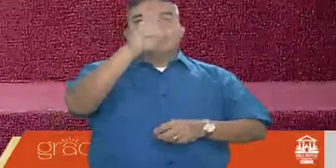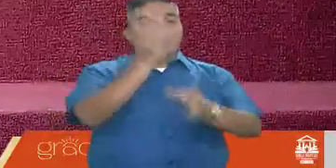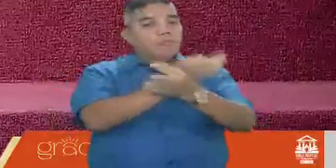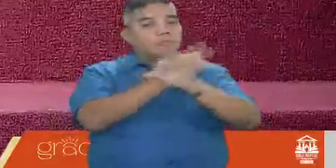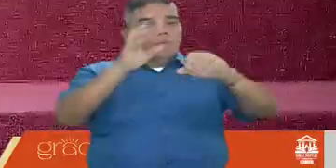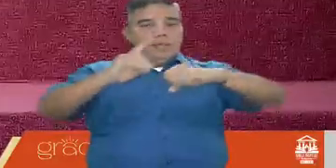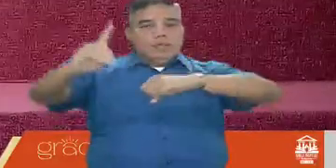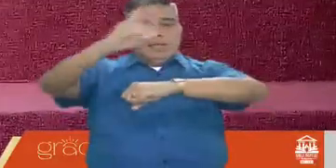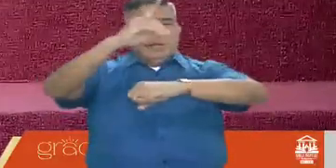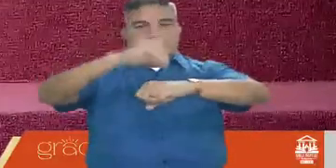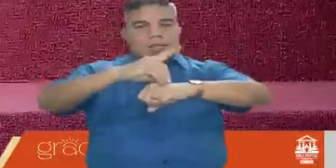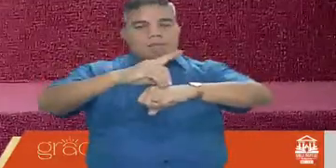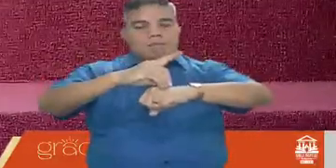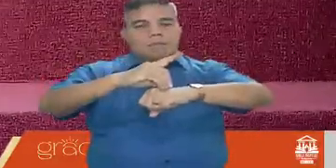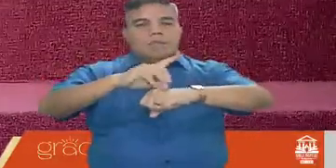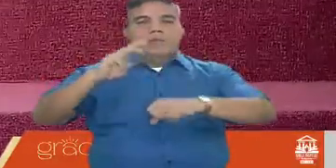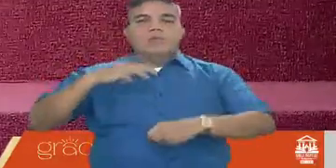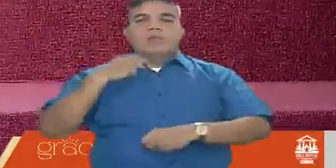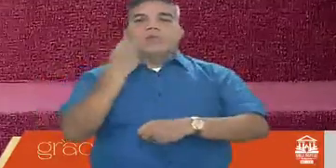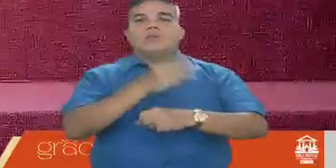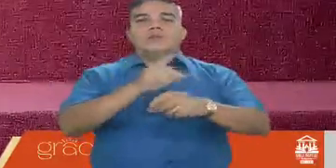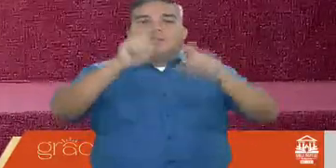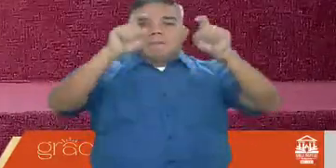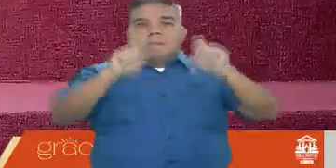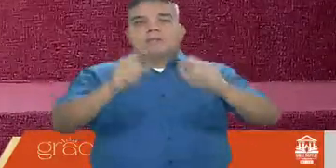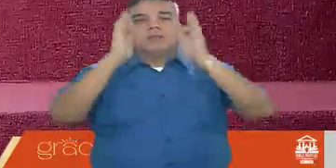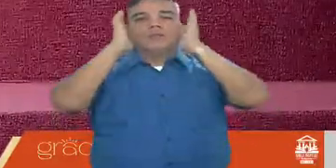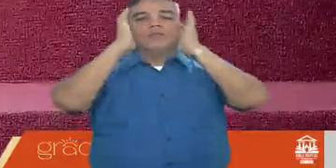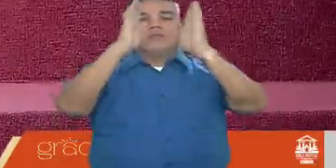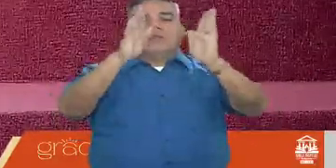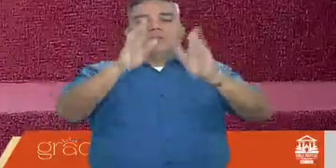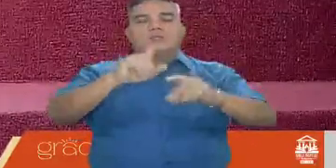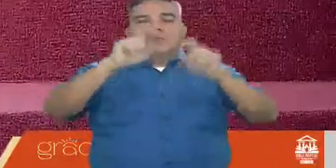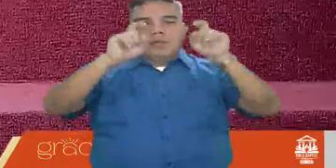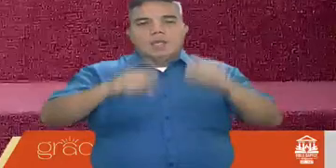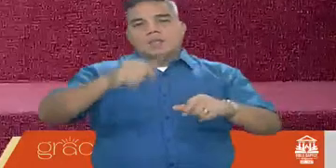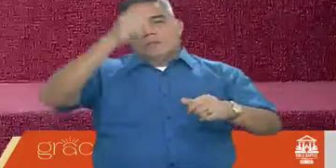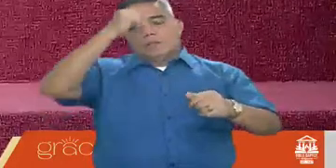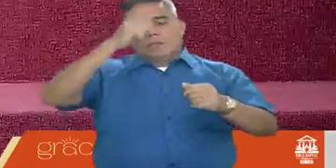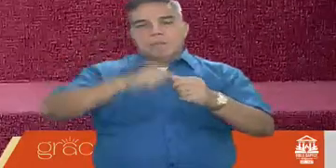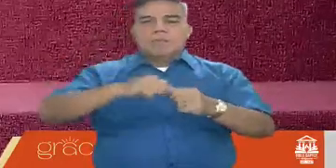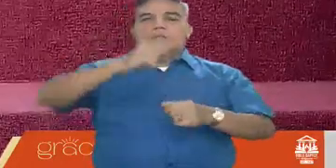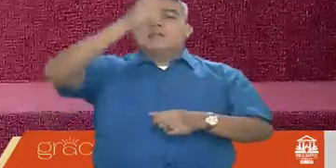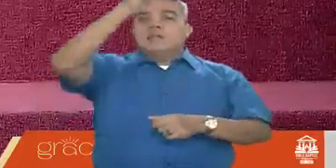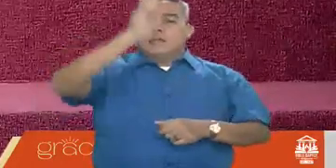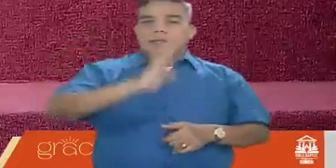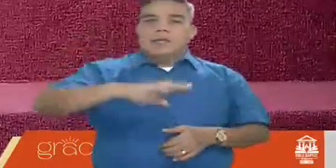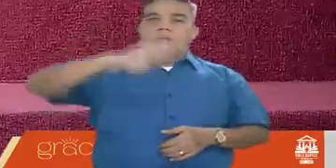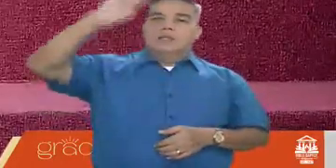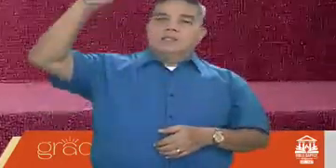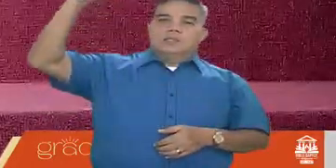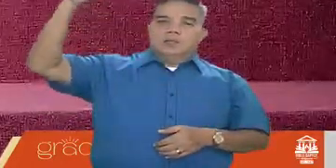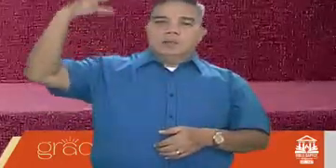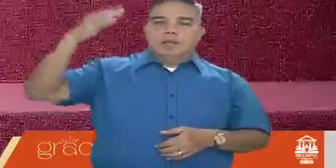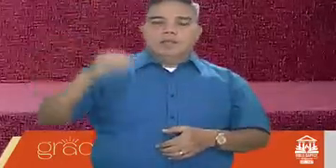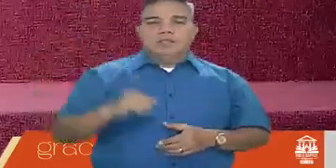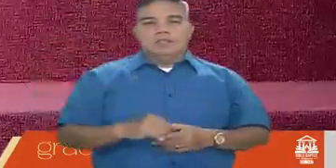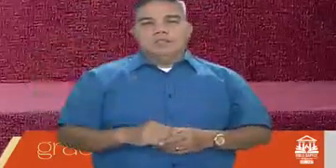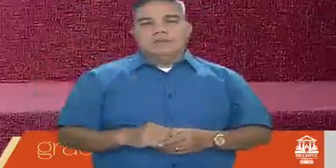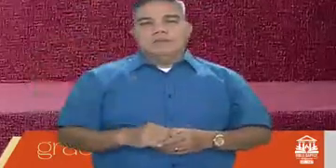freedom, we are to pause. We are to remember God's grace also.